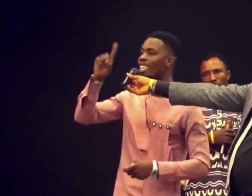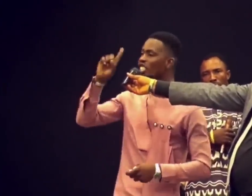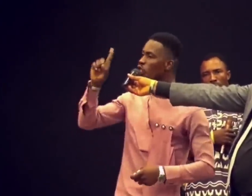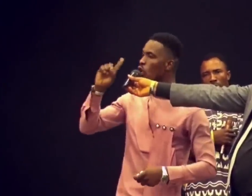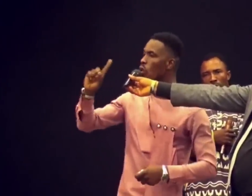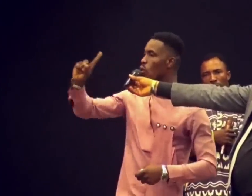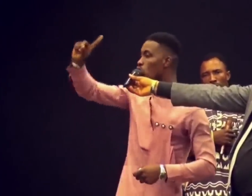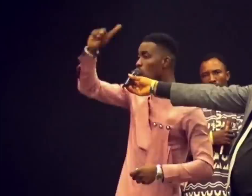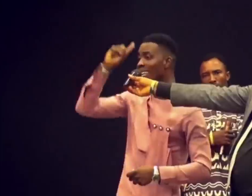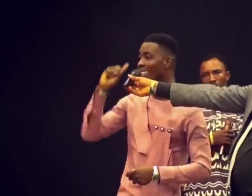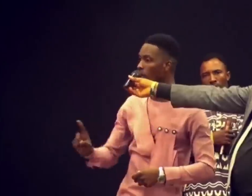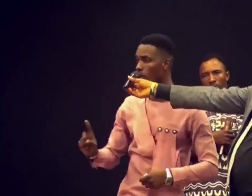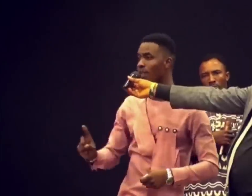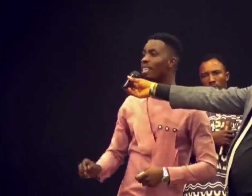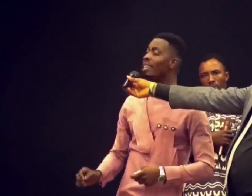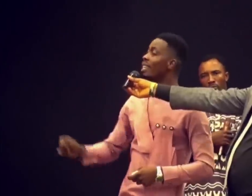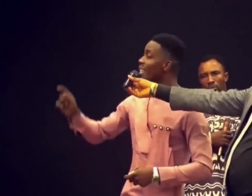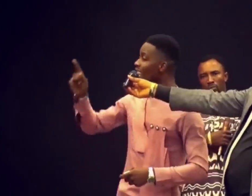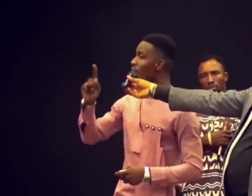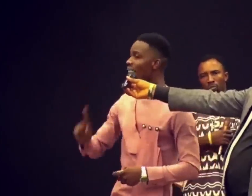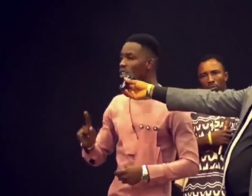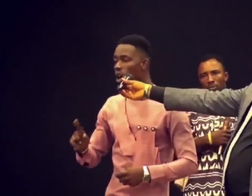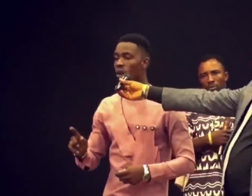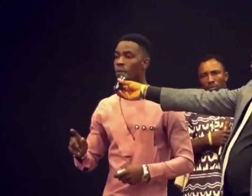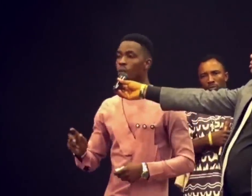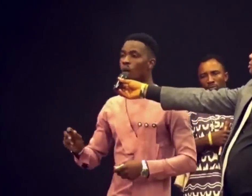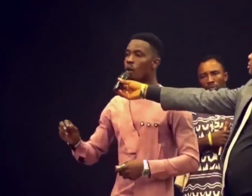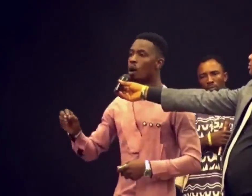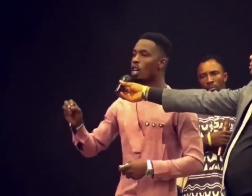ba ni e sise ijo kan mo ri 200,000 leyin igba yen na